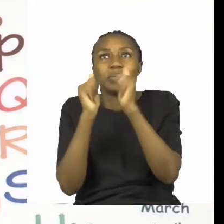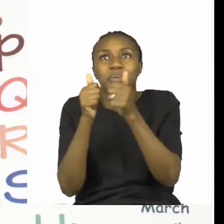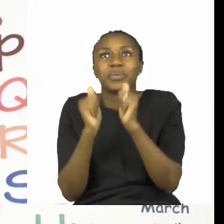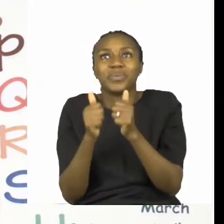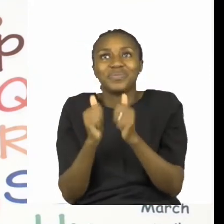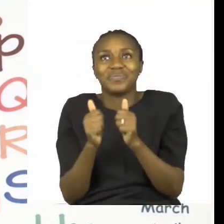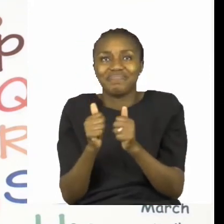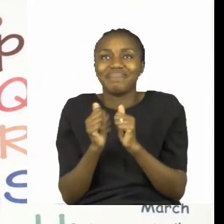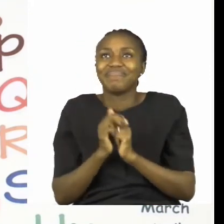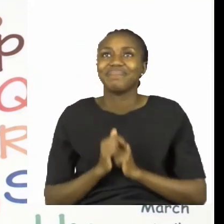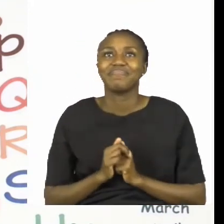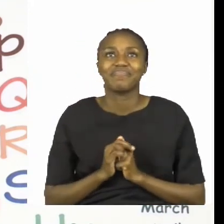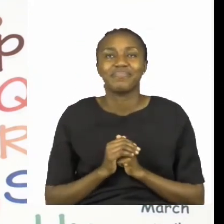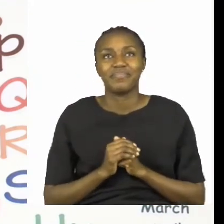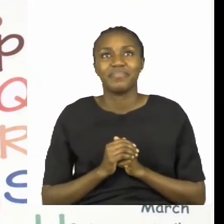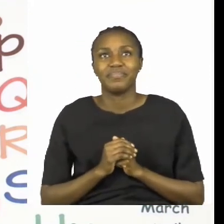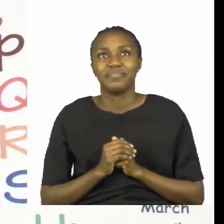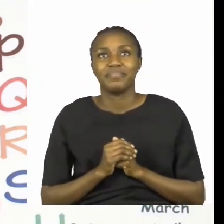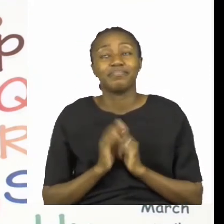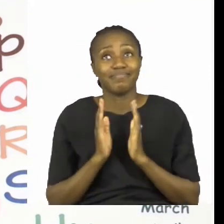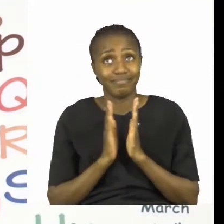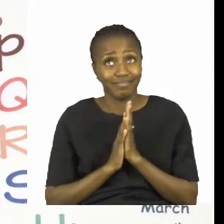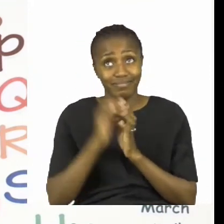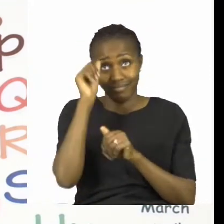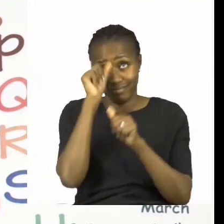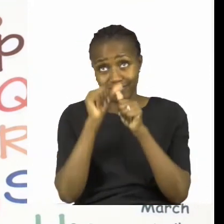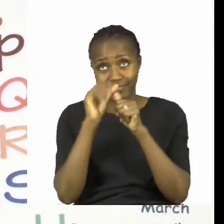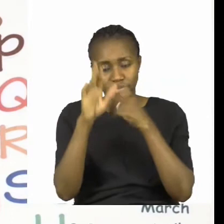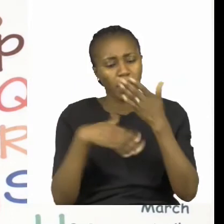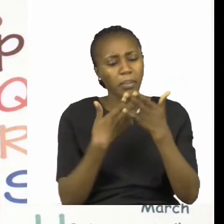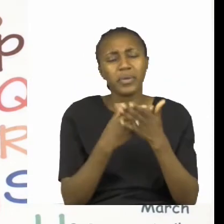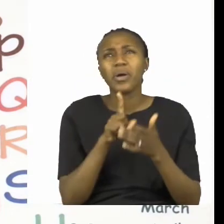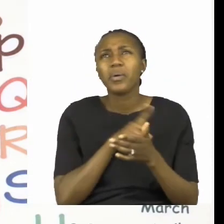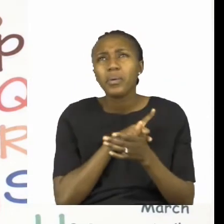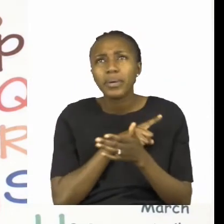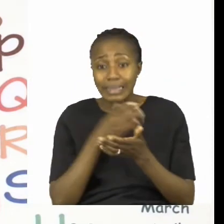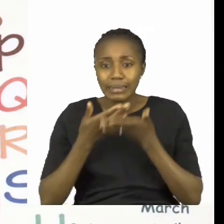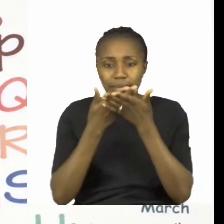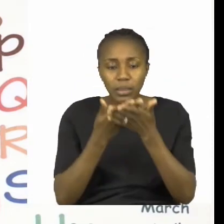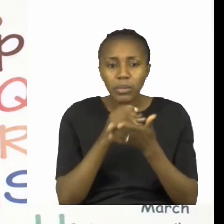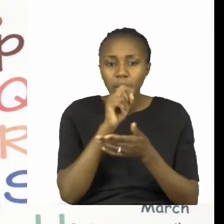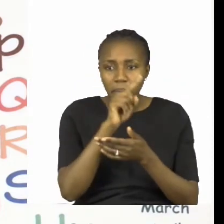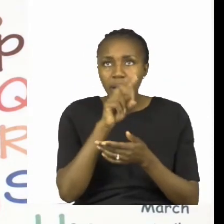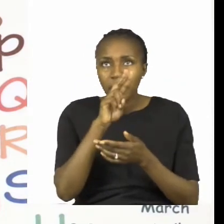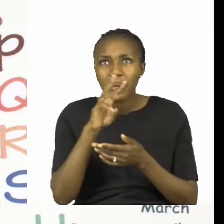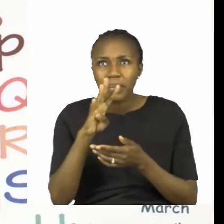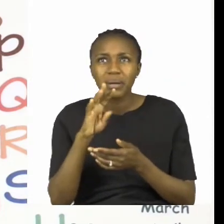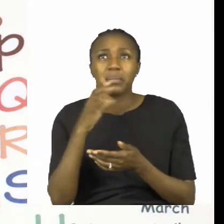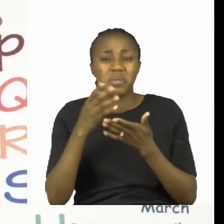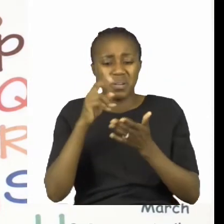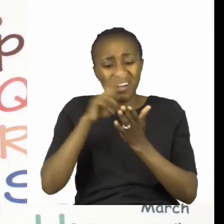it by yourself. So remember, the pictures are there to help you if you don't know how to read